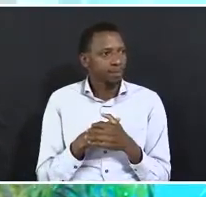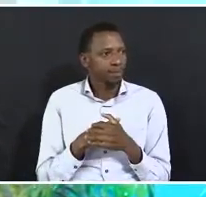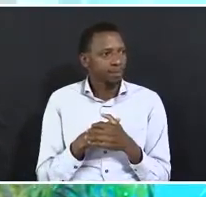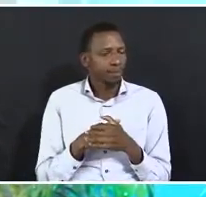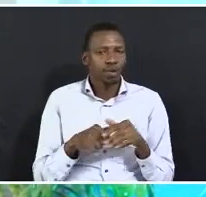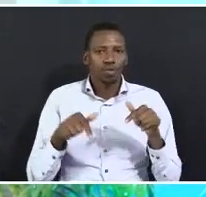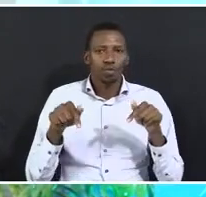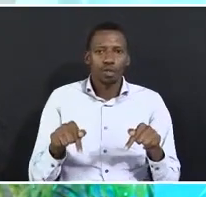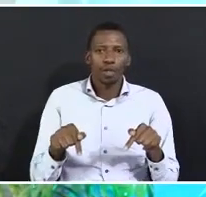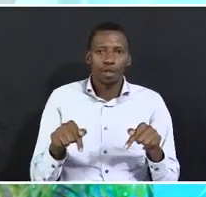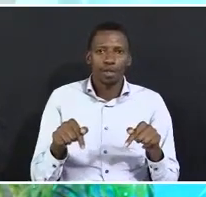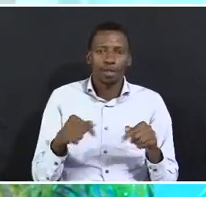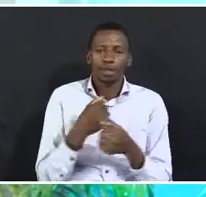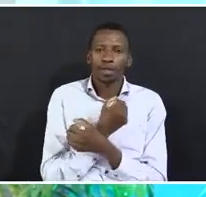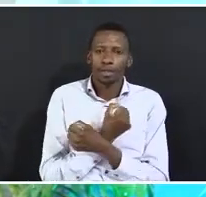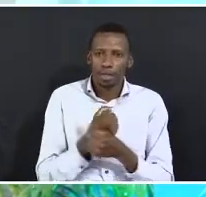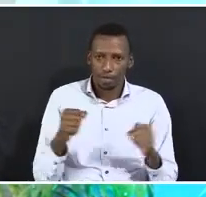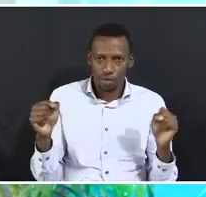Salvation.